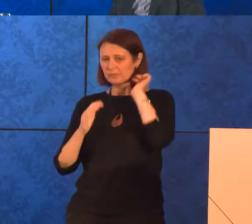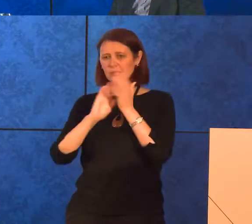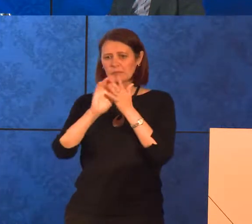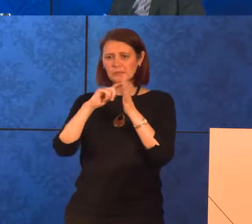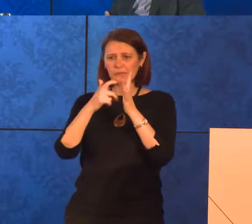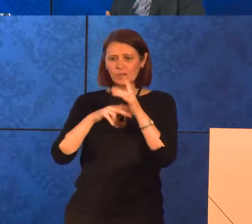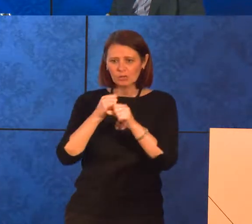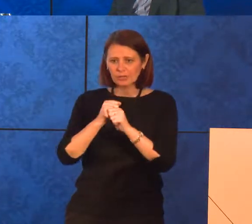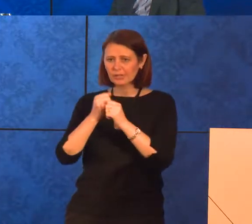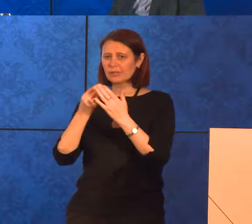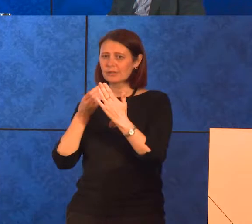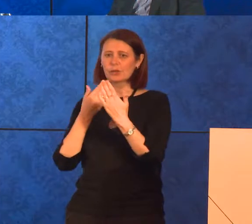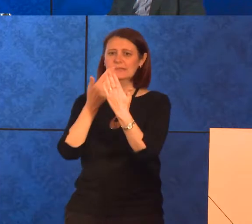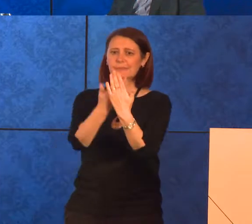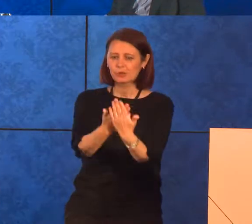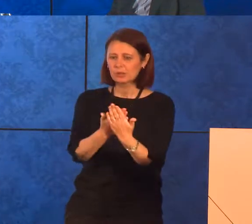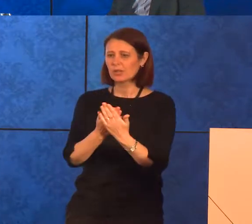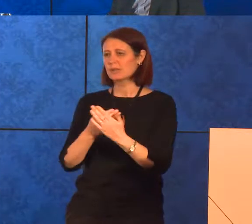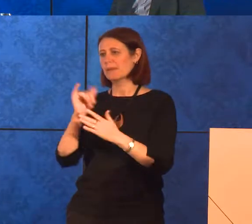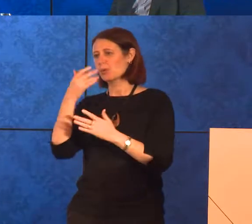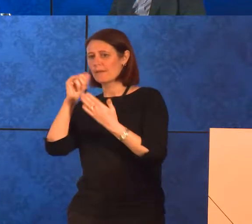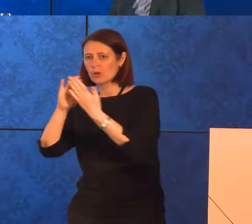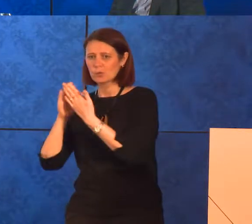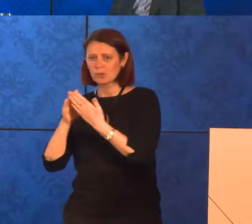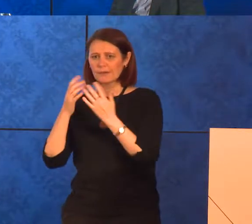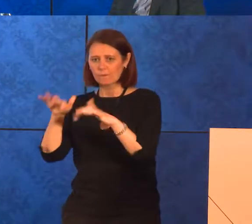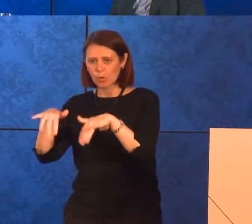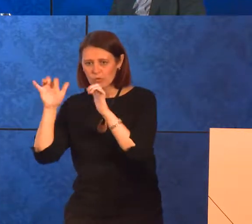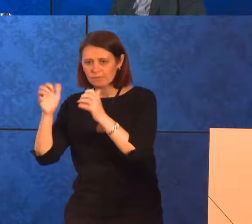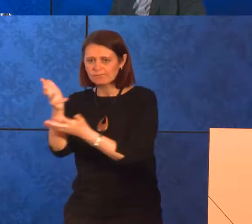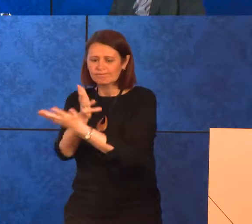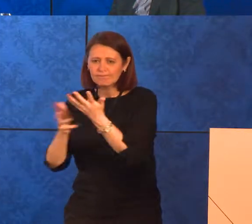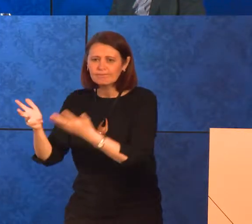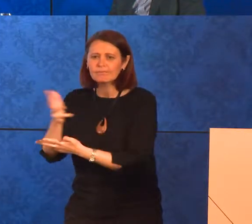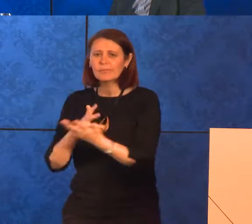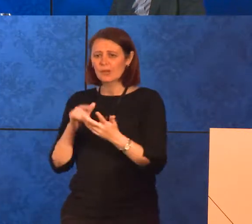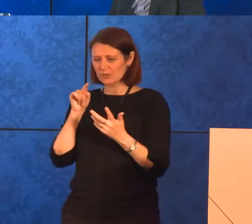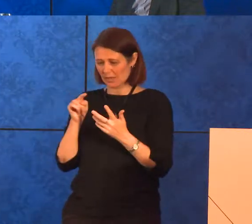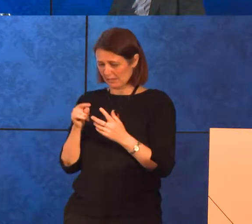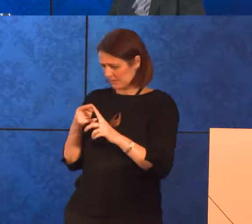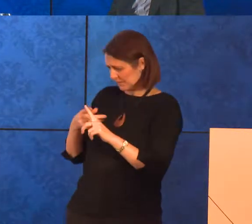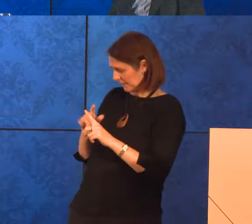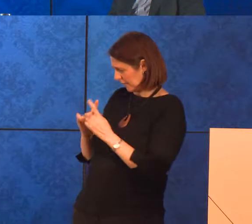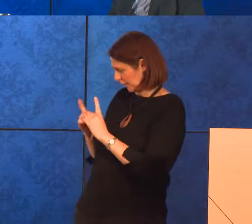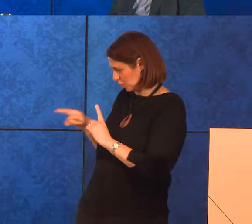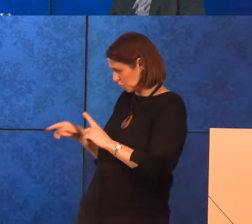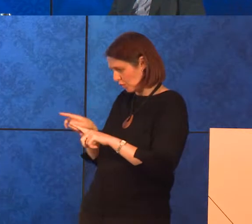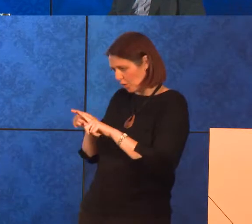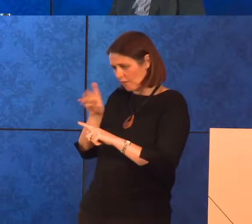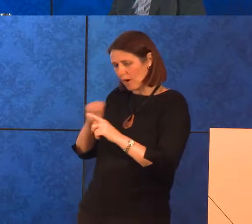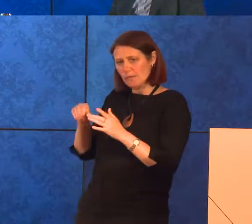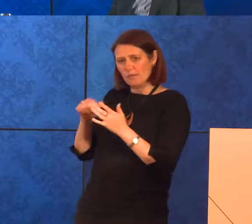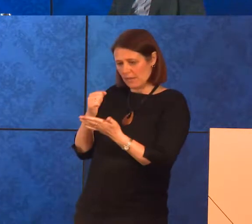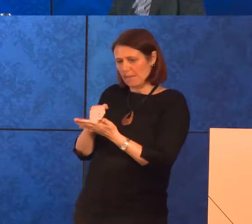got submissions, sometimes you might have community forums. Are there particular things that you learnt from the